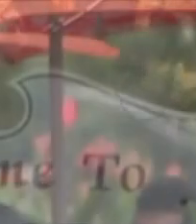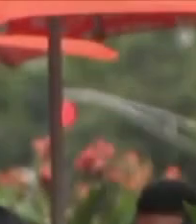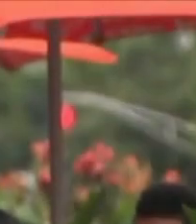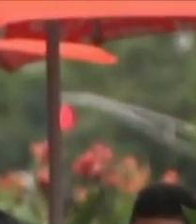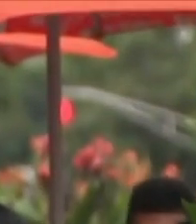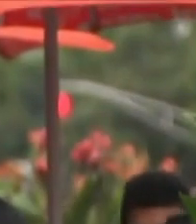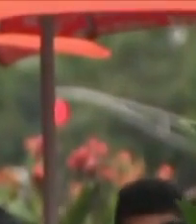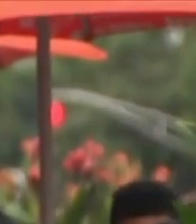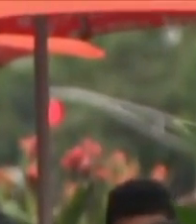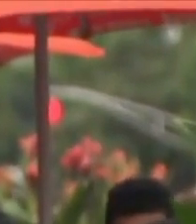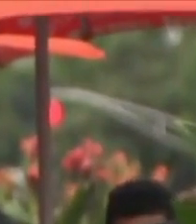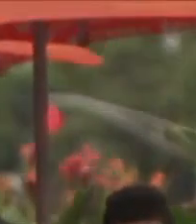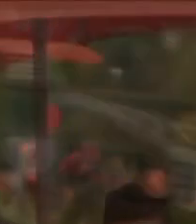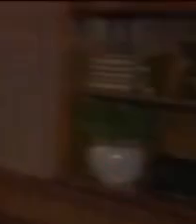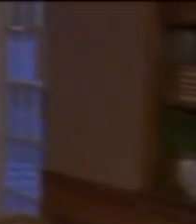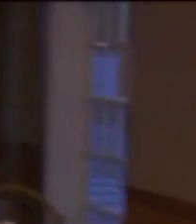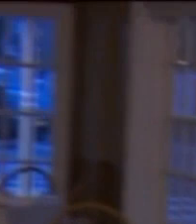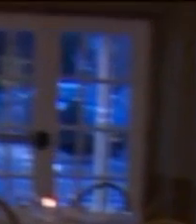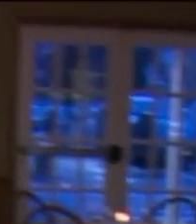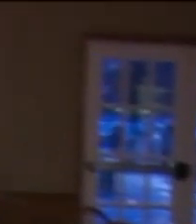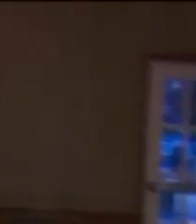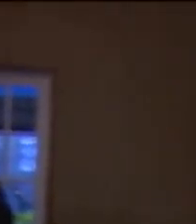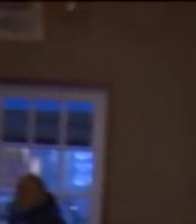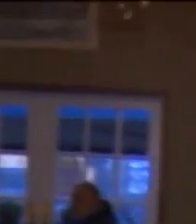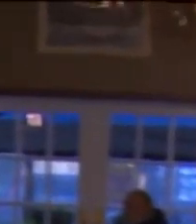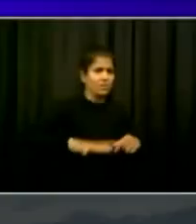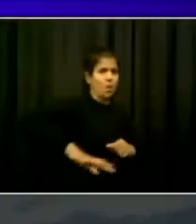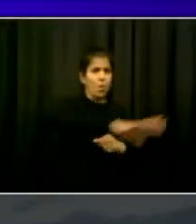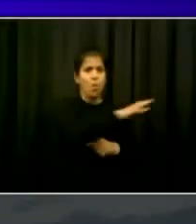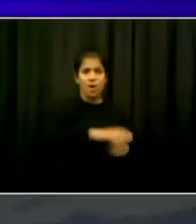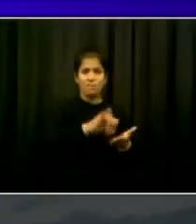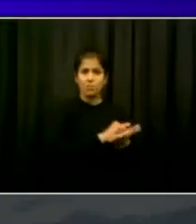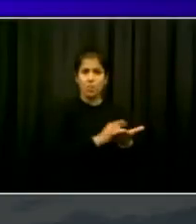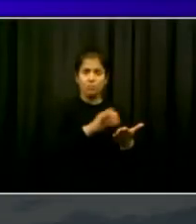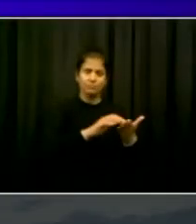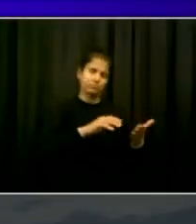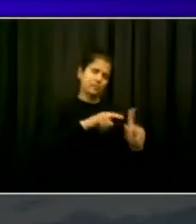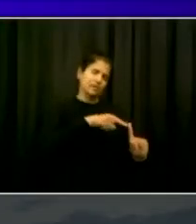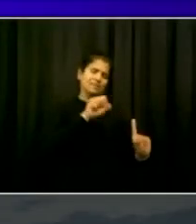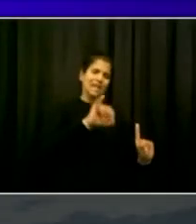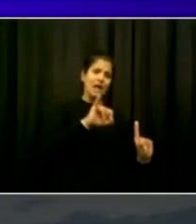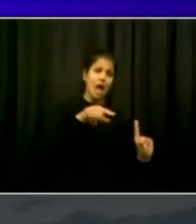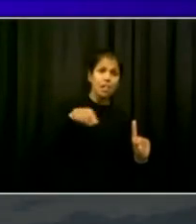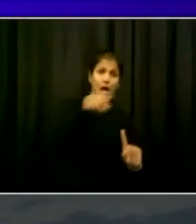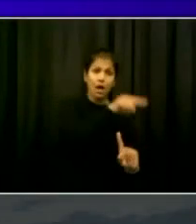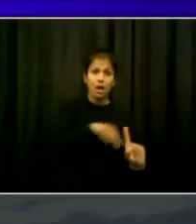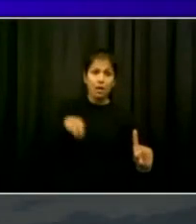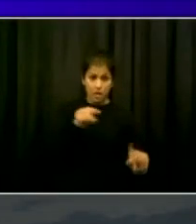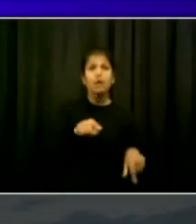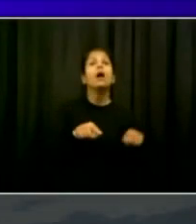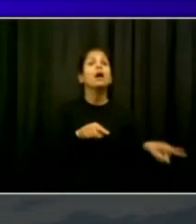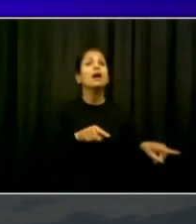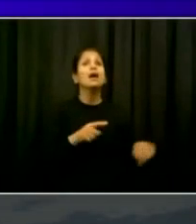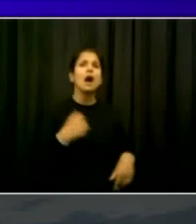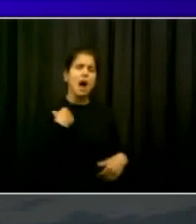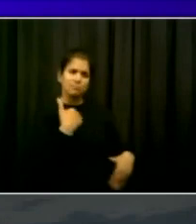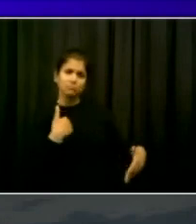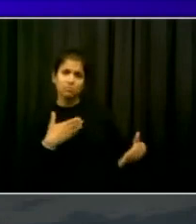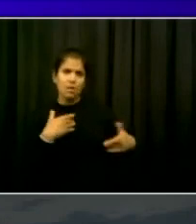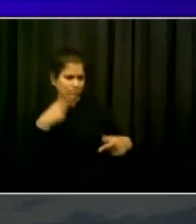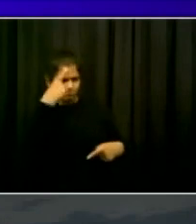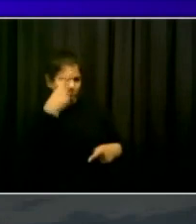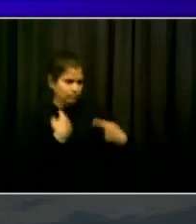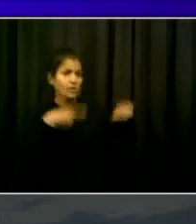places limits on non-essential gatherings, houses of worship, and dining. We're going to need to work with all Staten Islanders, with leaders,